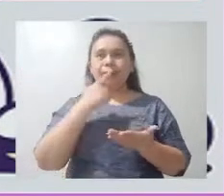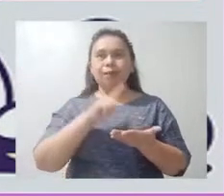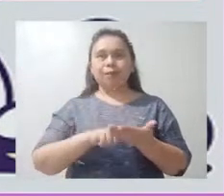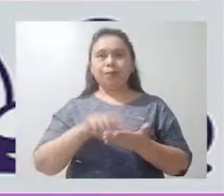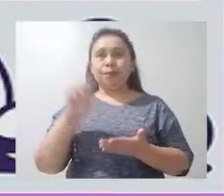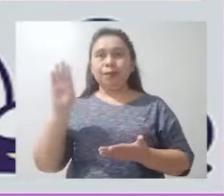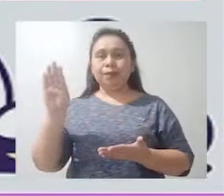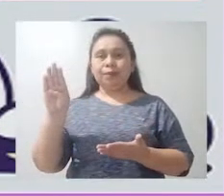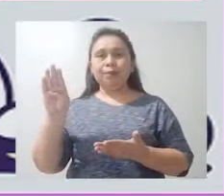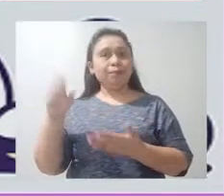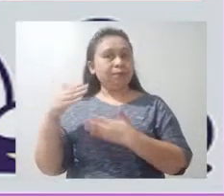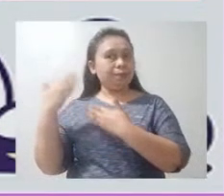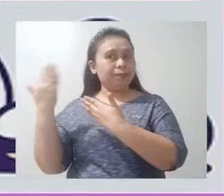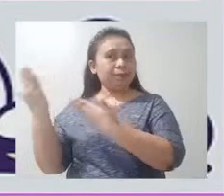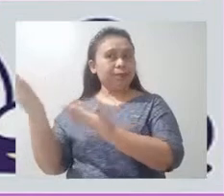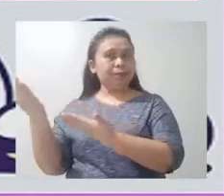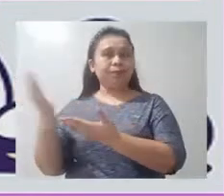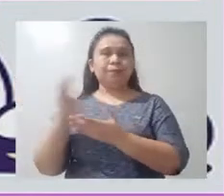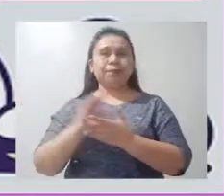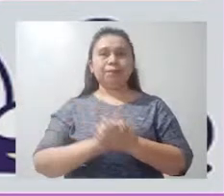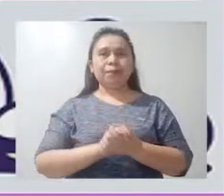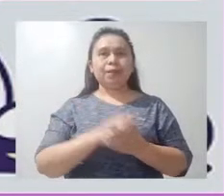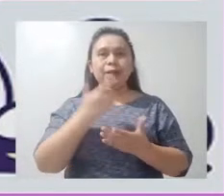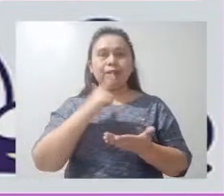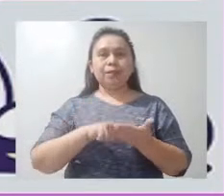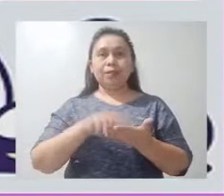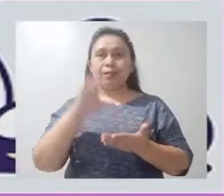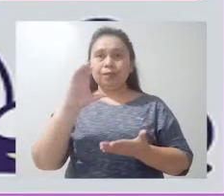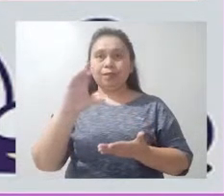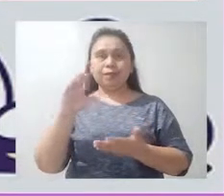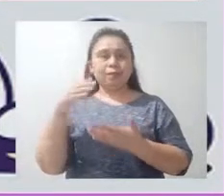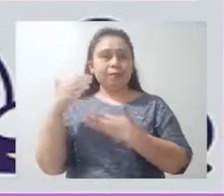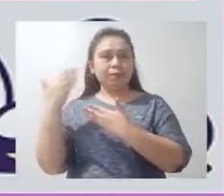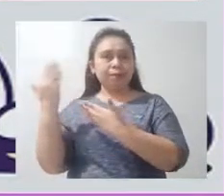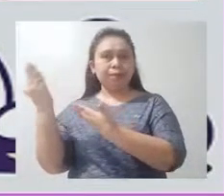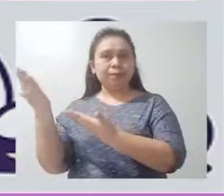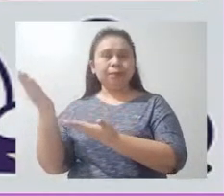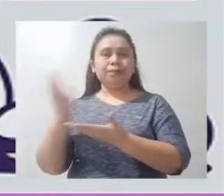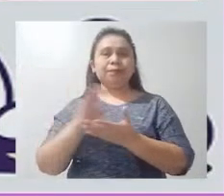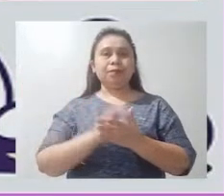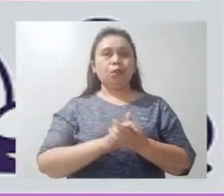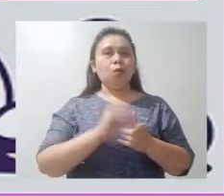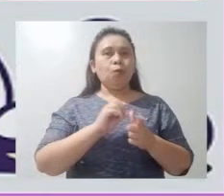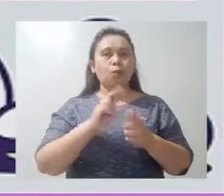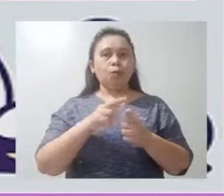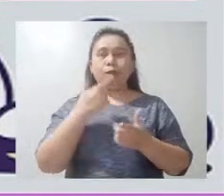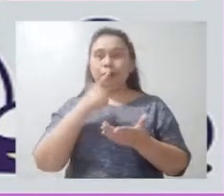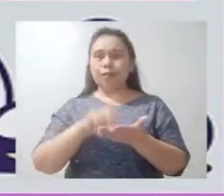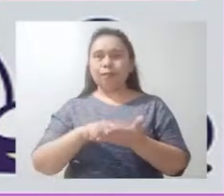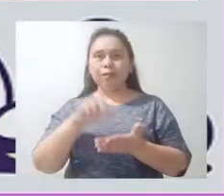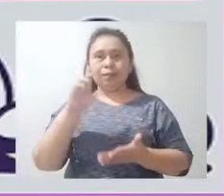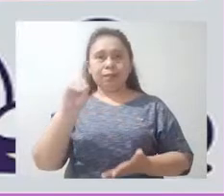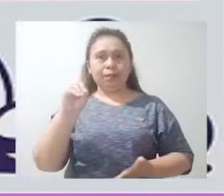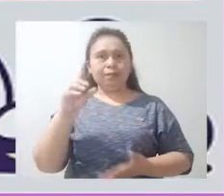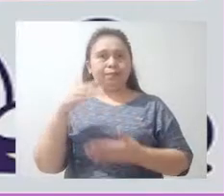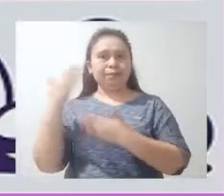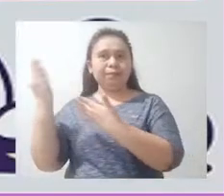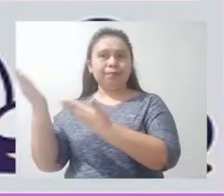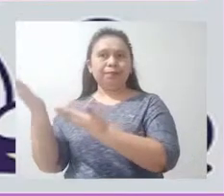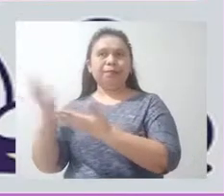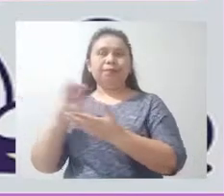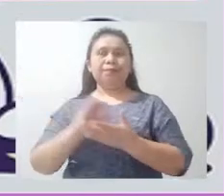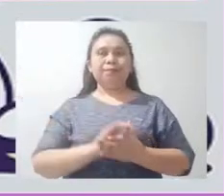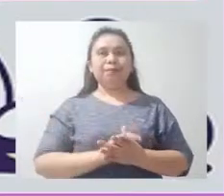Letter B, funnel. Letter C, Bunsen burner. Or letter D, iron